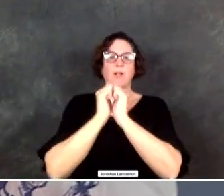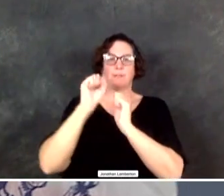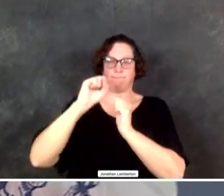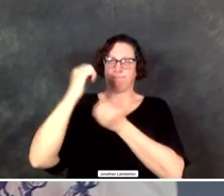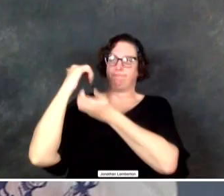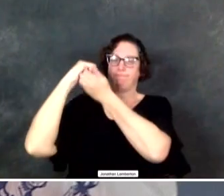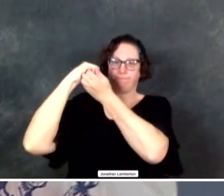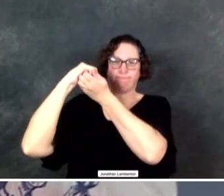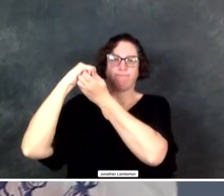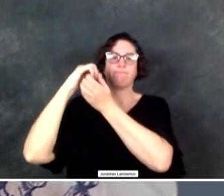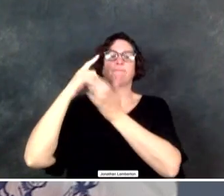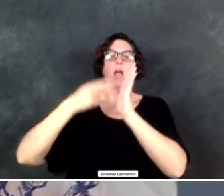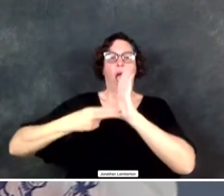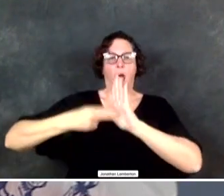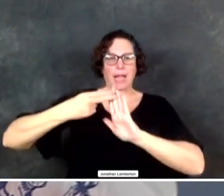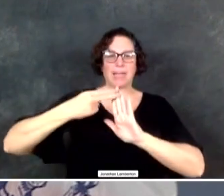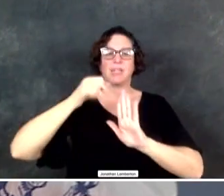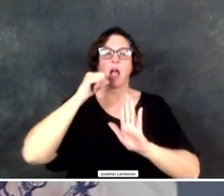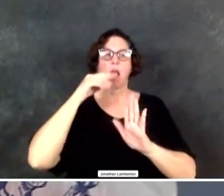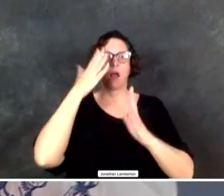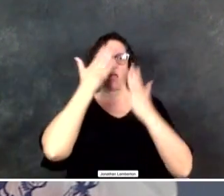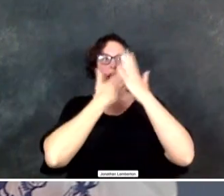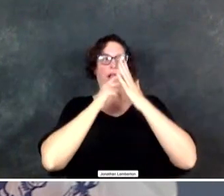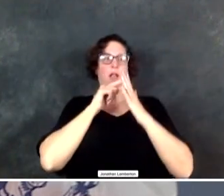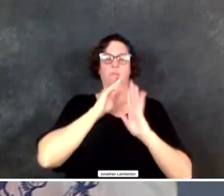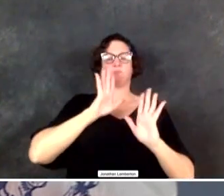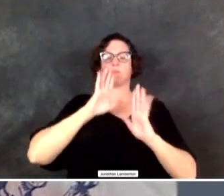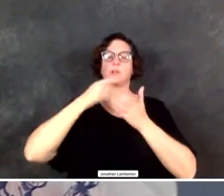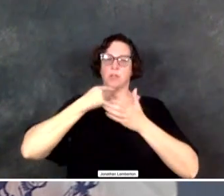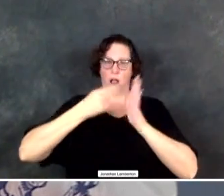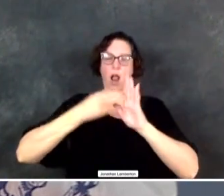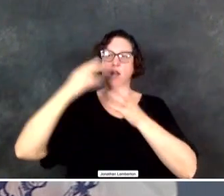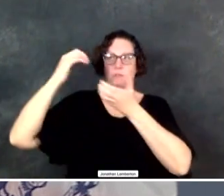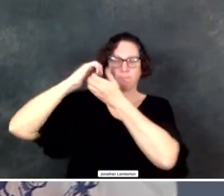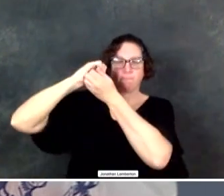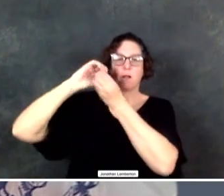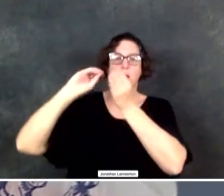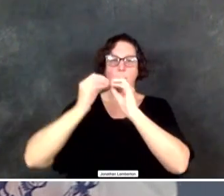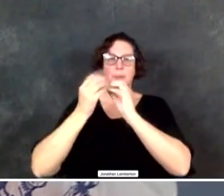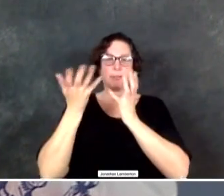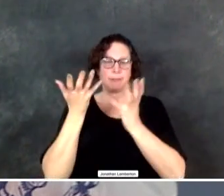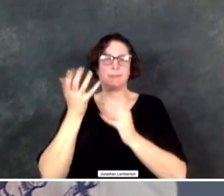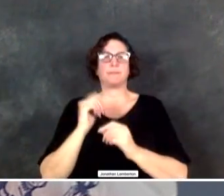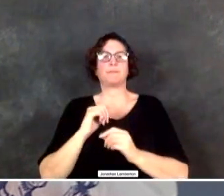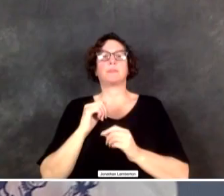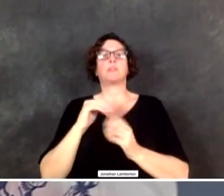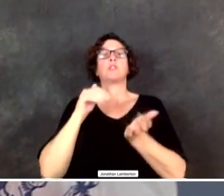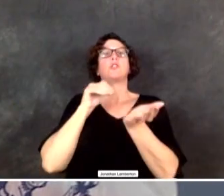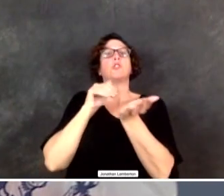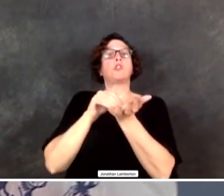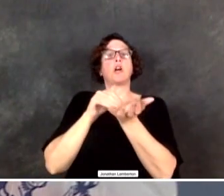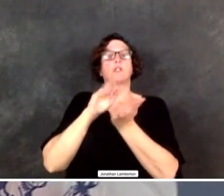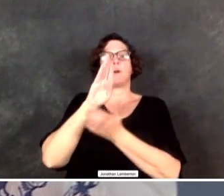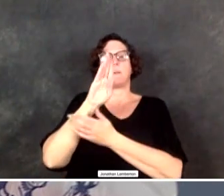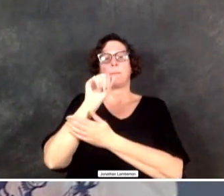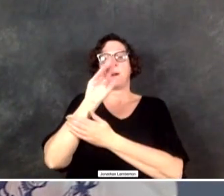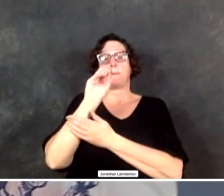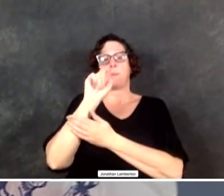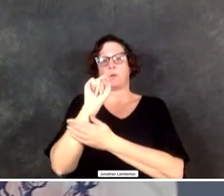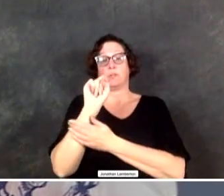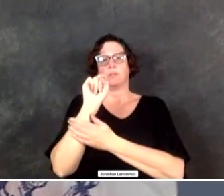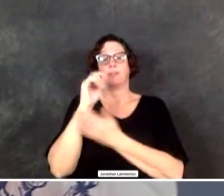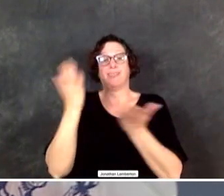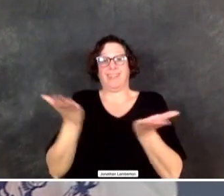know Dr. Barbeau is online if she wants to comment, that we've had to make sure as we've collected information that we thought it